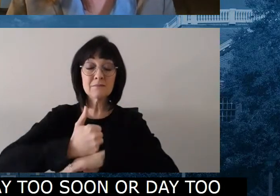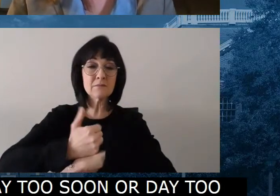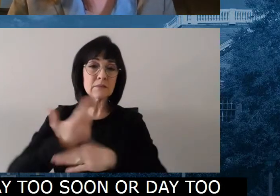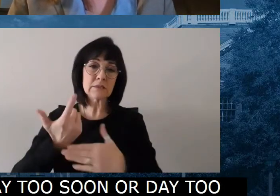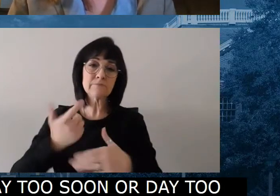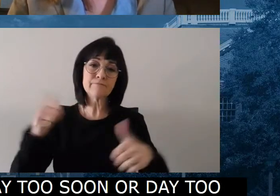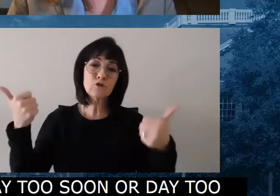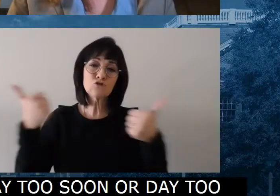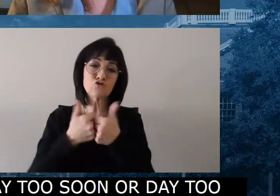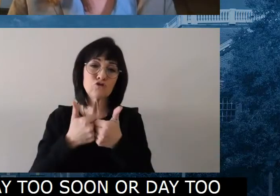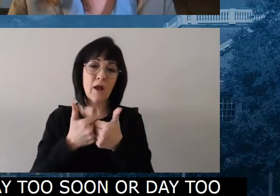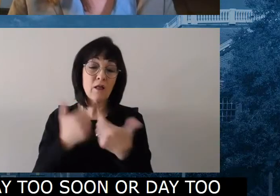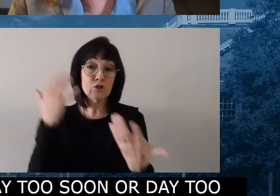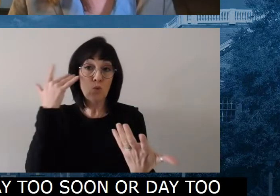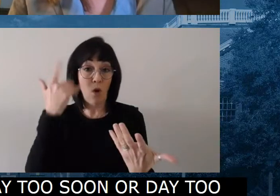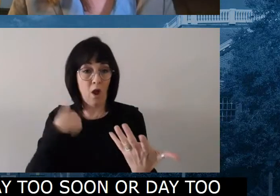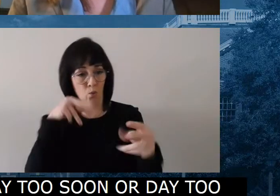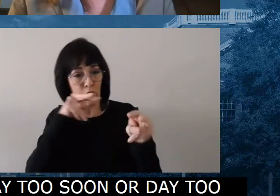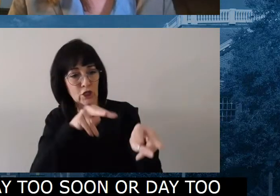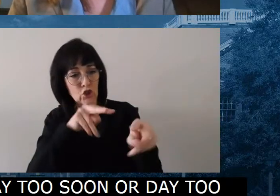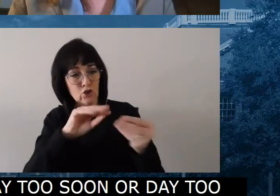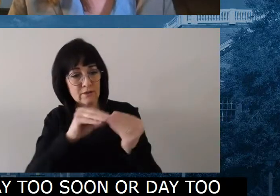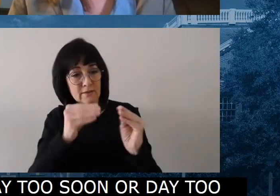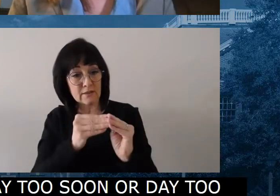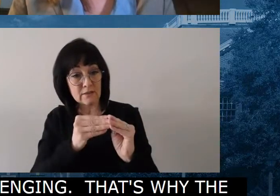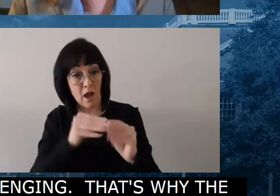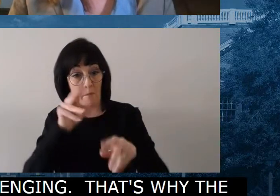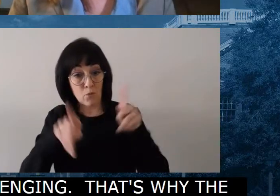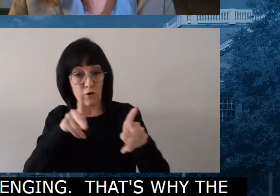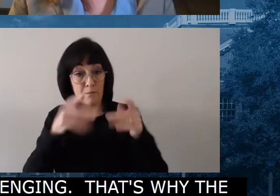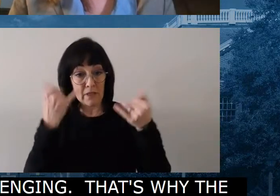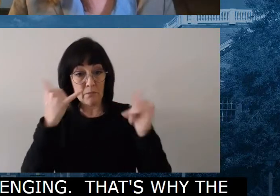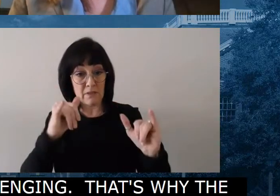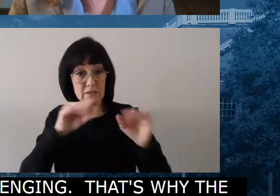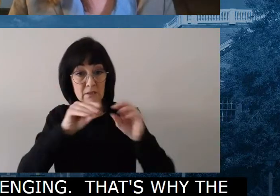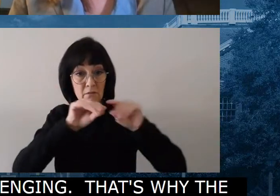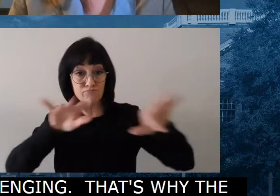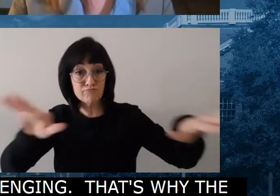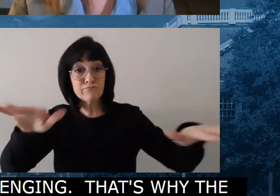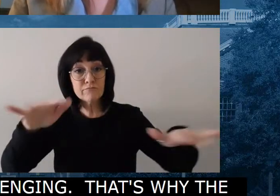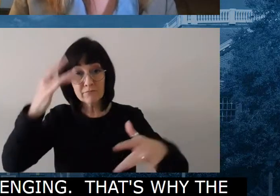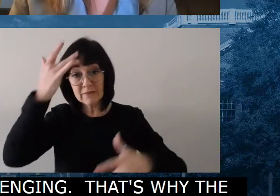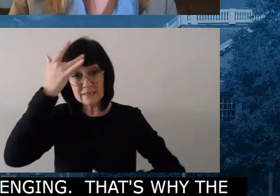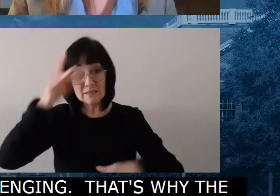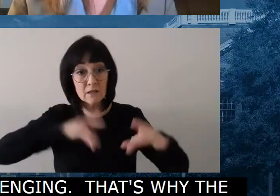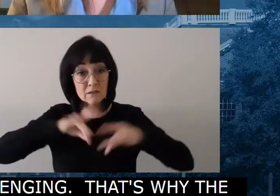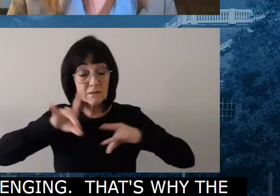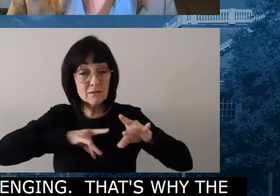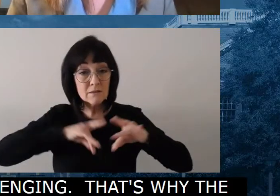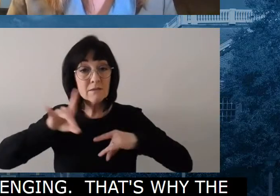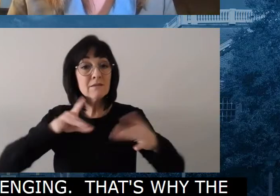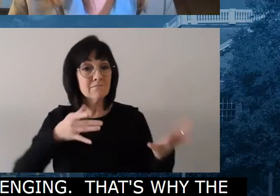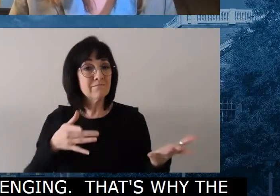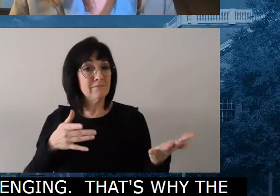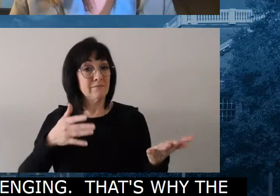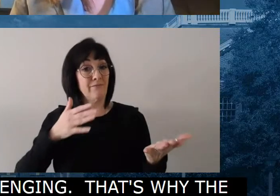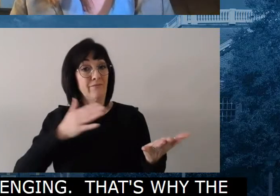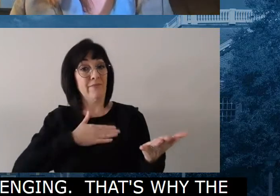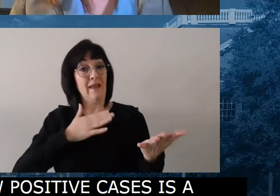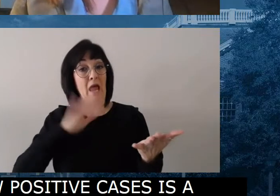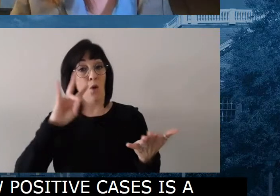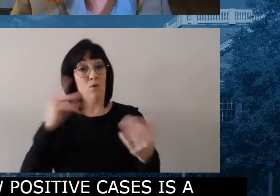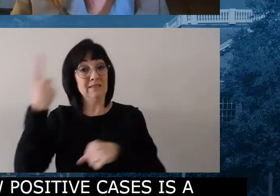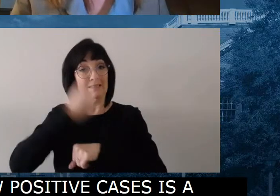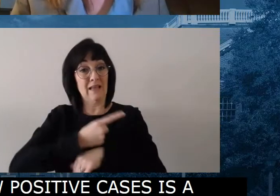cases, percent positive, and hospitalizations is a little bit concerning. Our total positive cases on a 7-day moving average